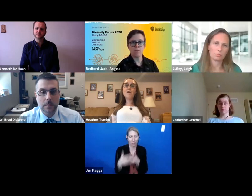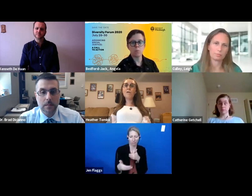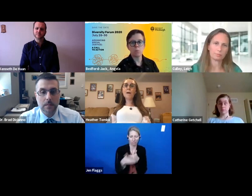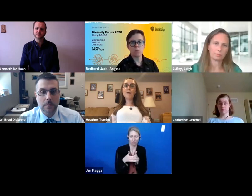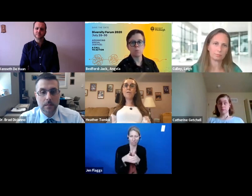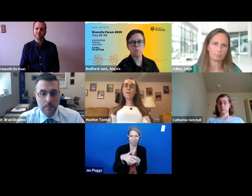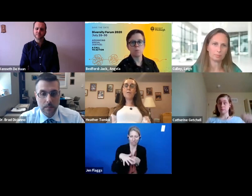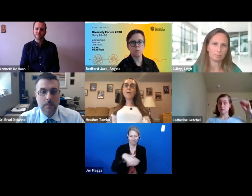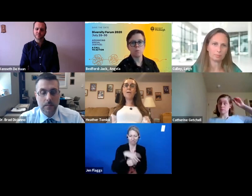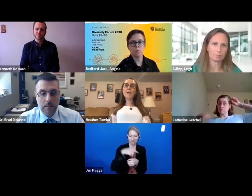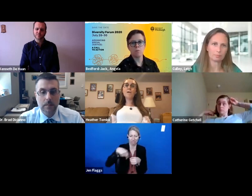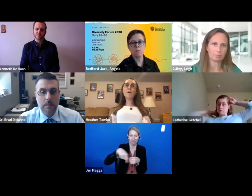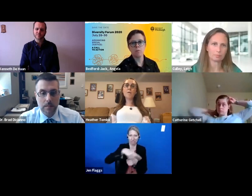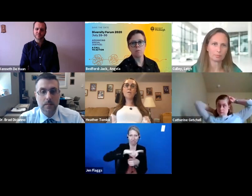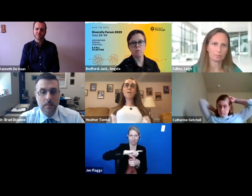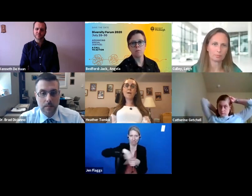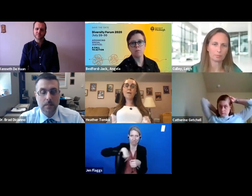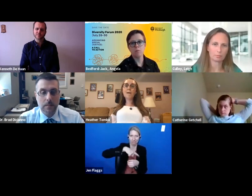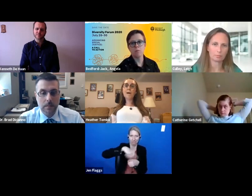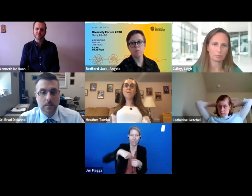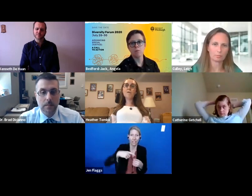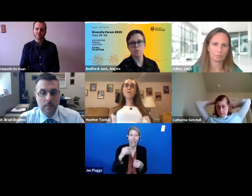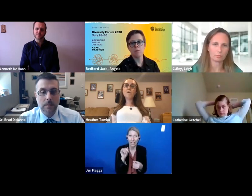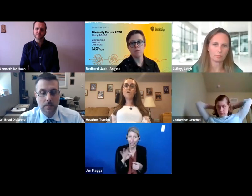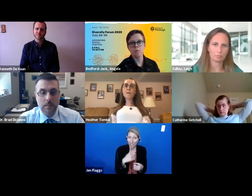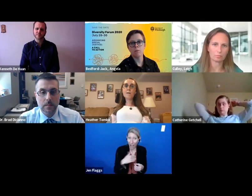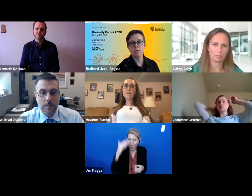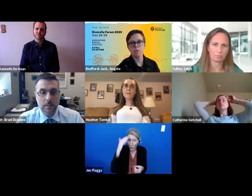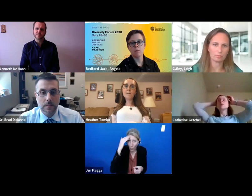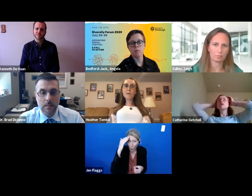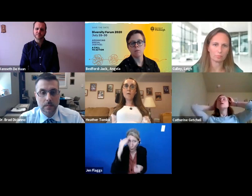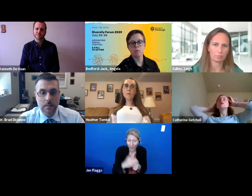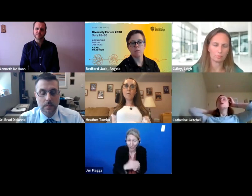estate area. So had I known that